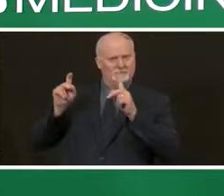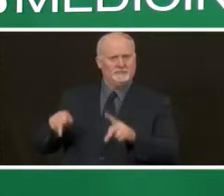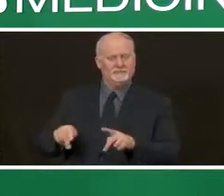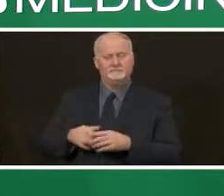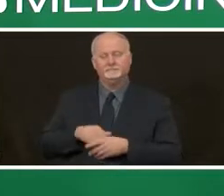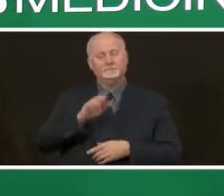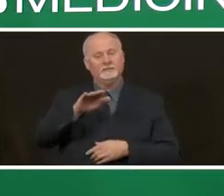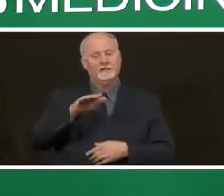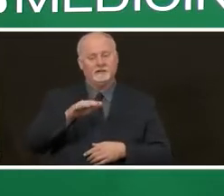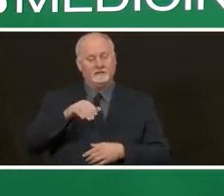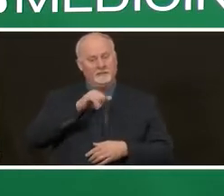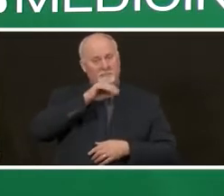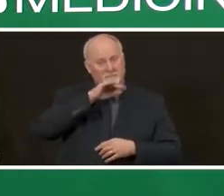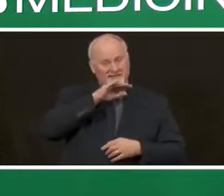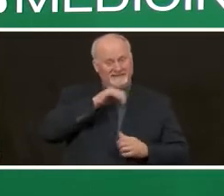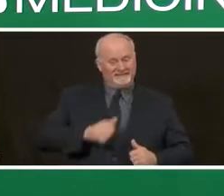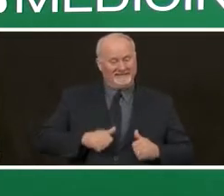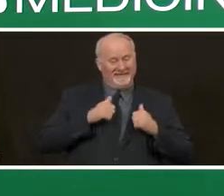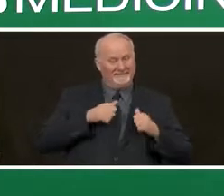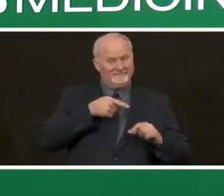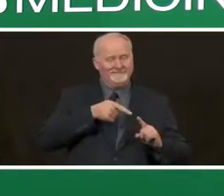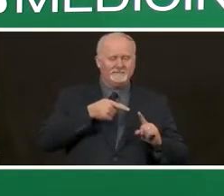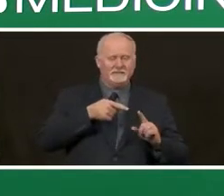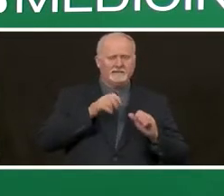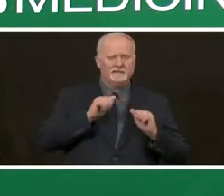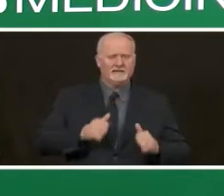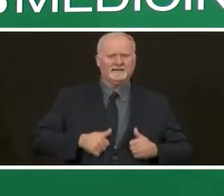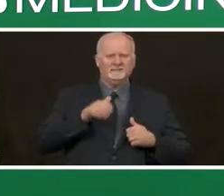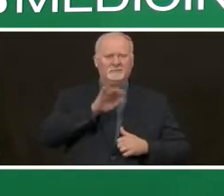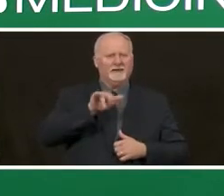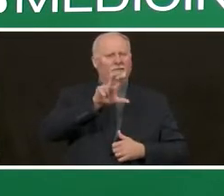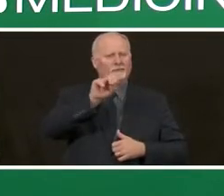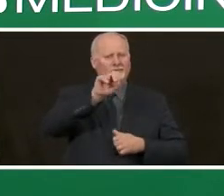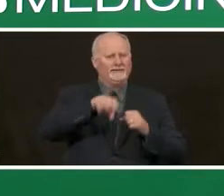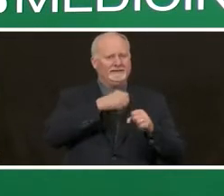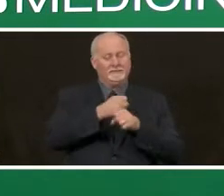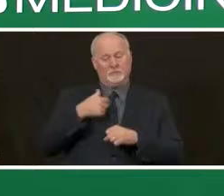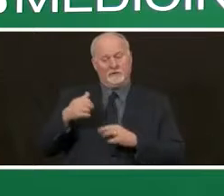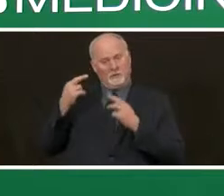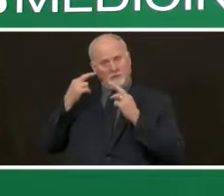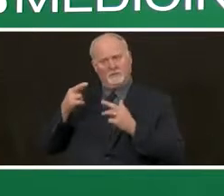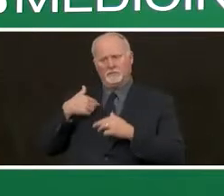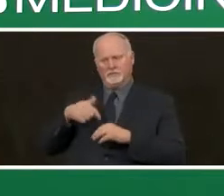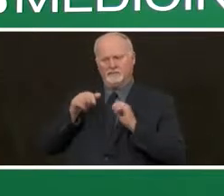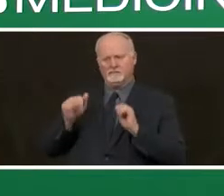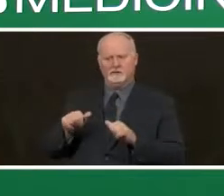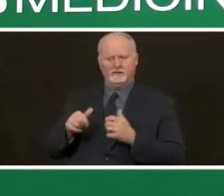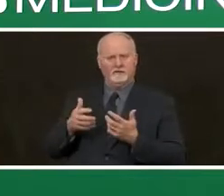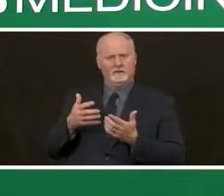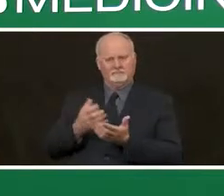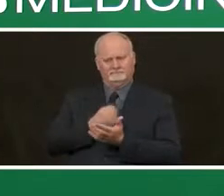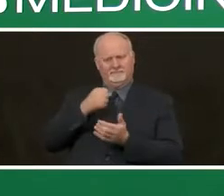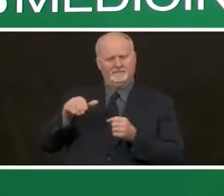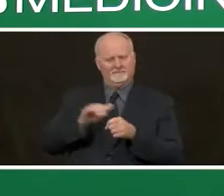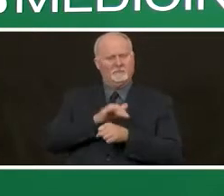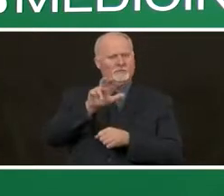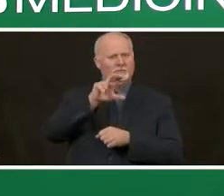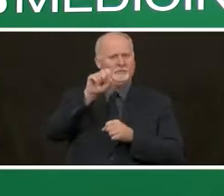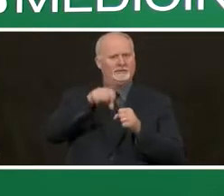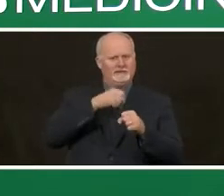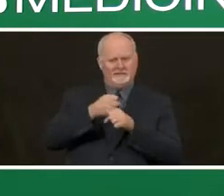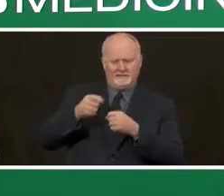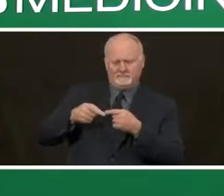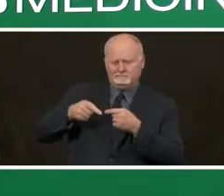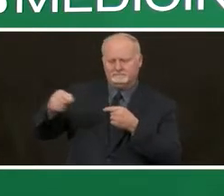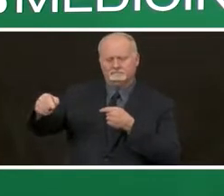that the lifespan of a pig is about 30 years, so it is our great hope that we will be able to make use of that full lifespan such that a pig